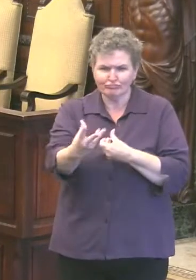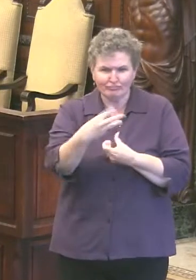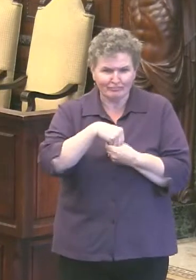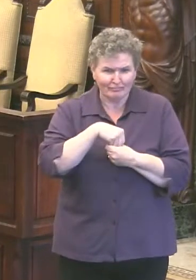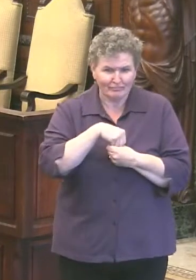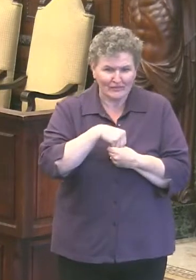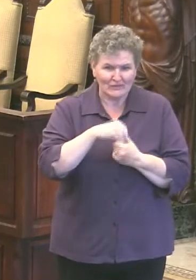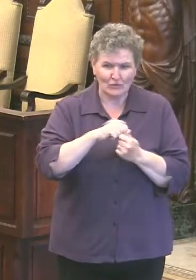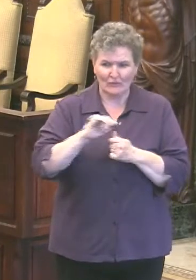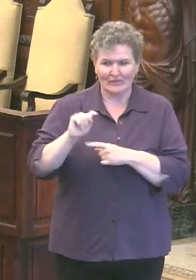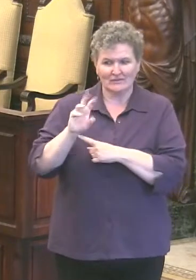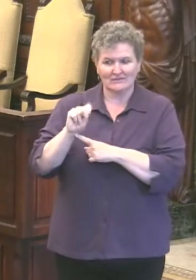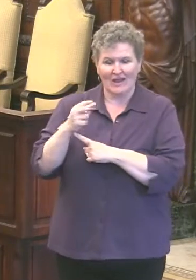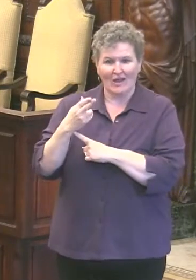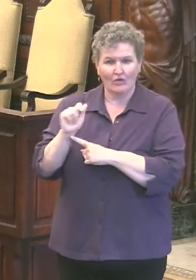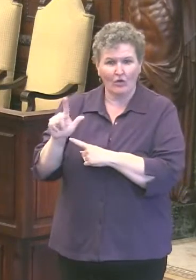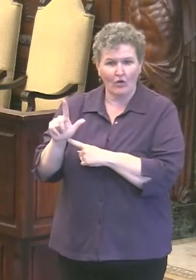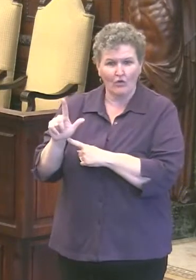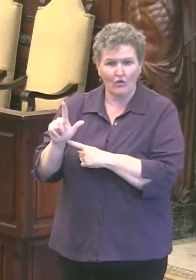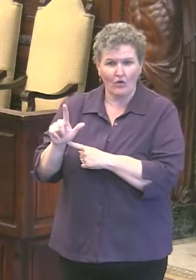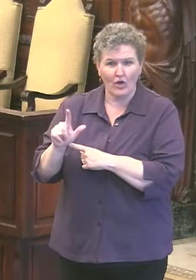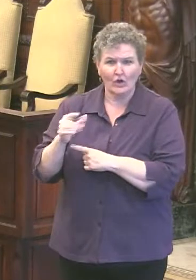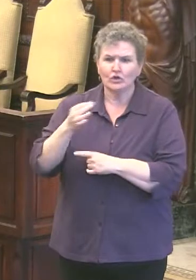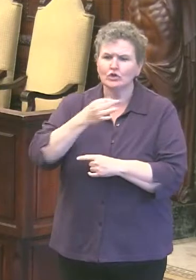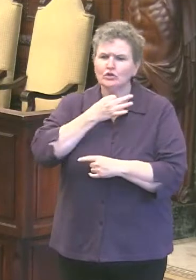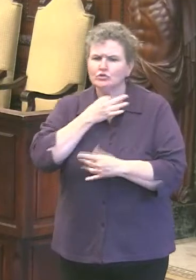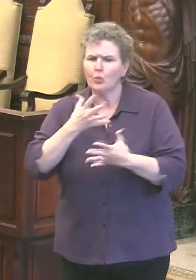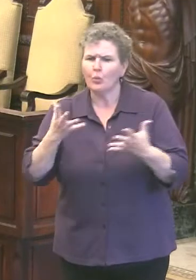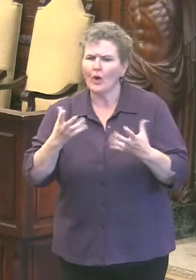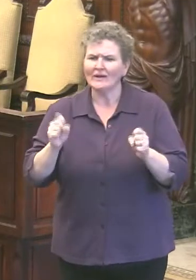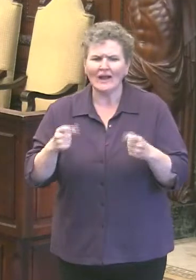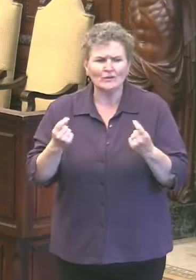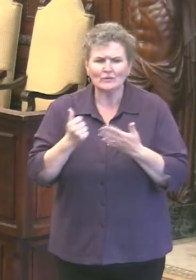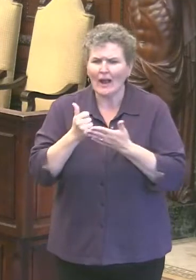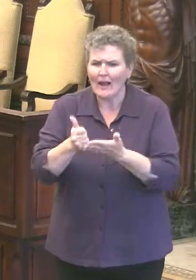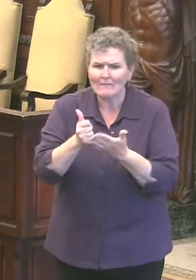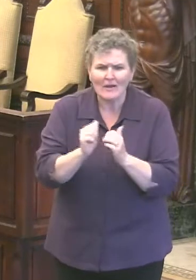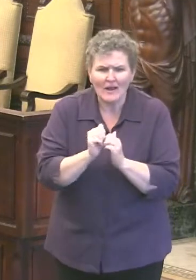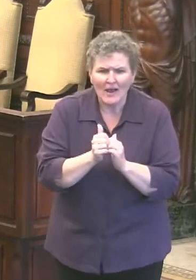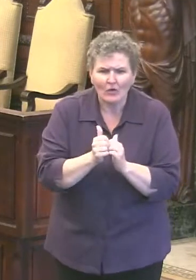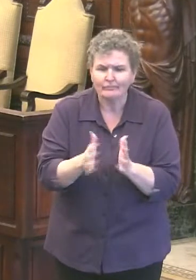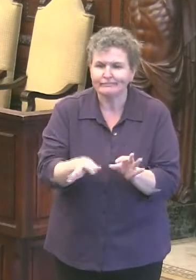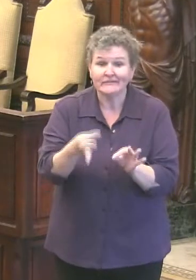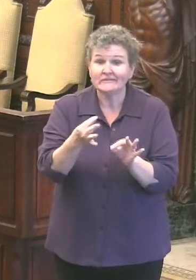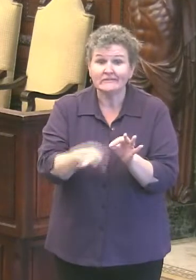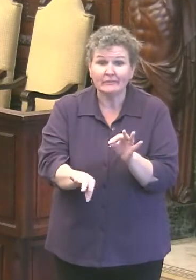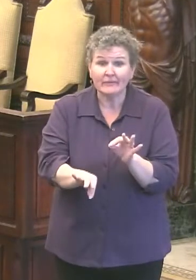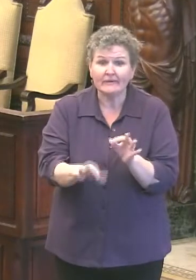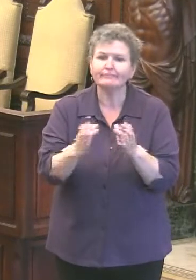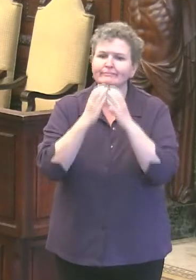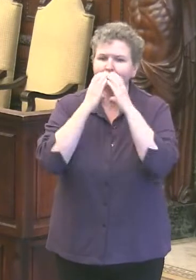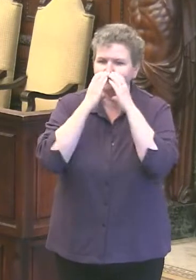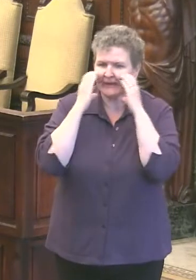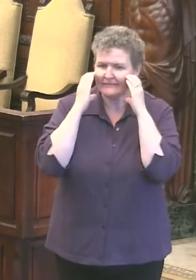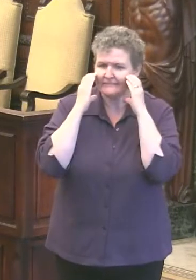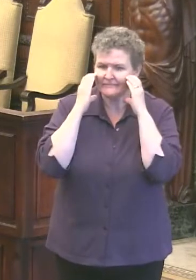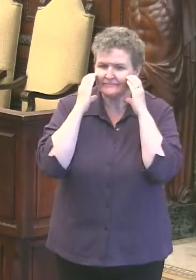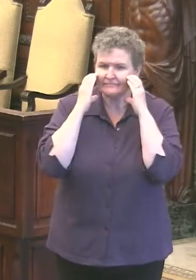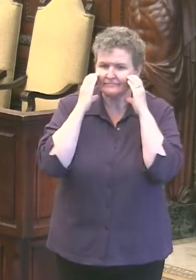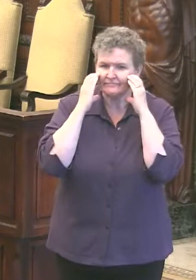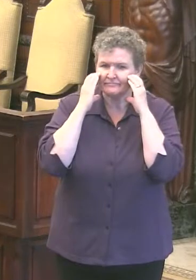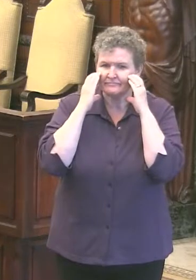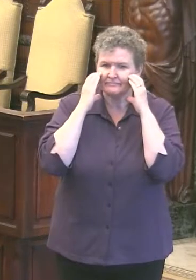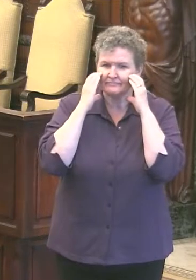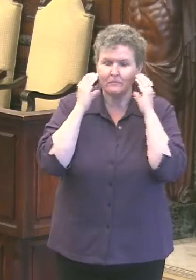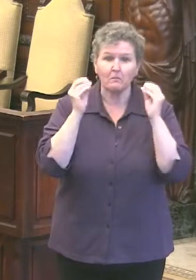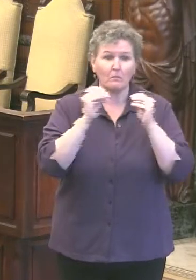for what you can do to help, here is a simple ask. Please wear a mask. The sooner the threat of this